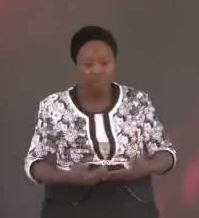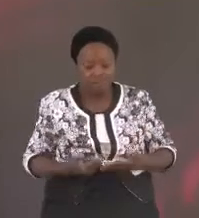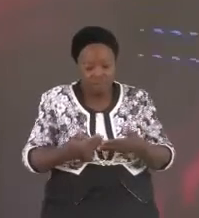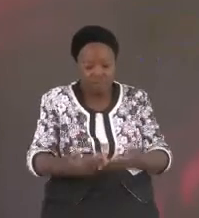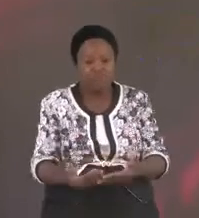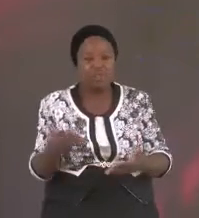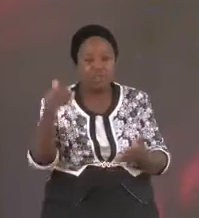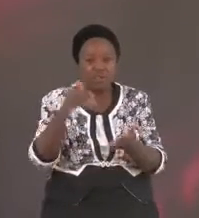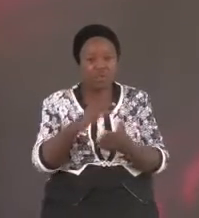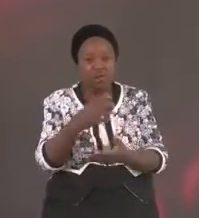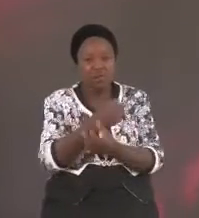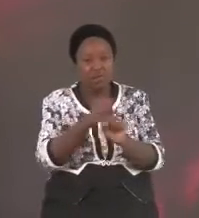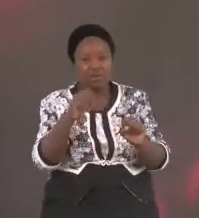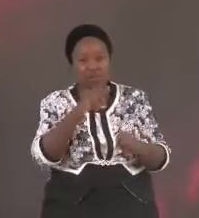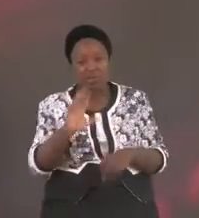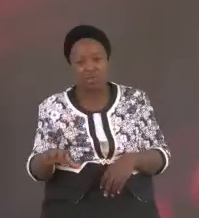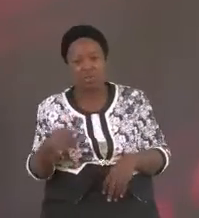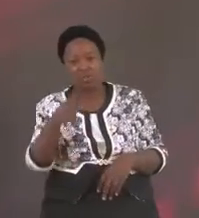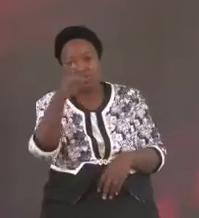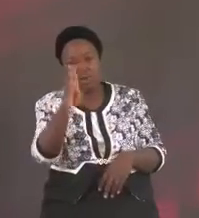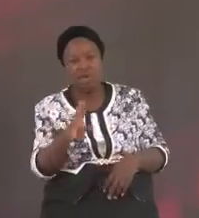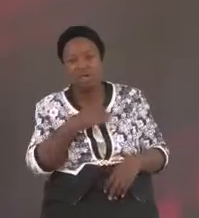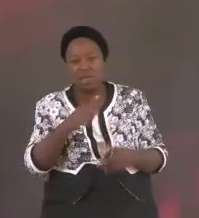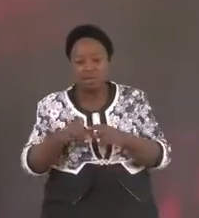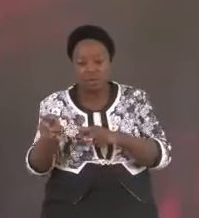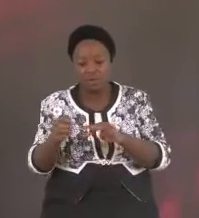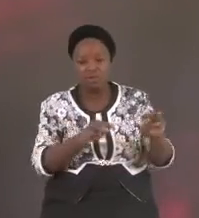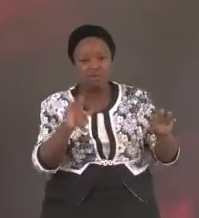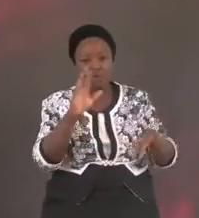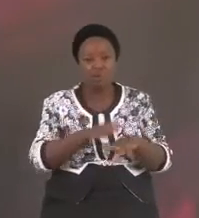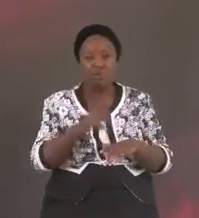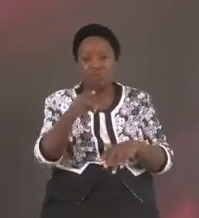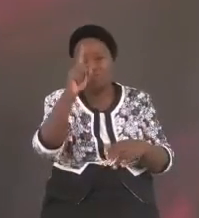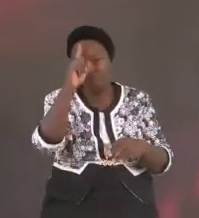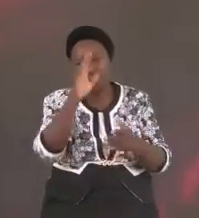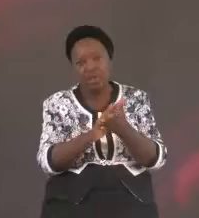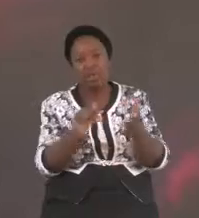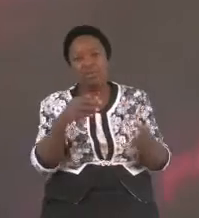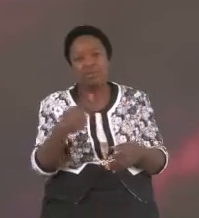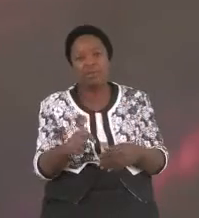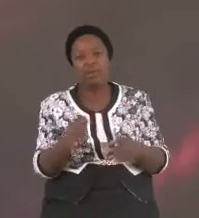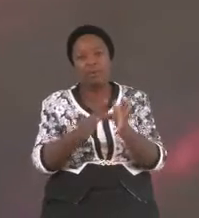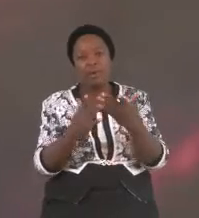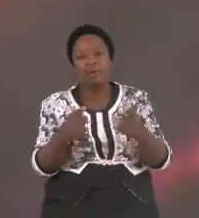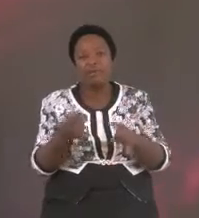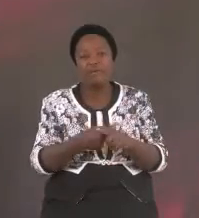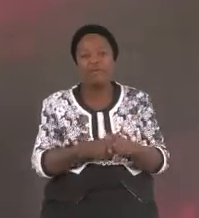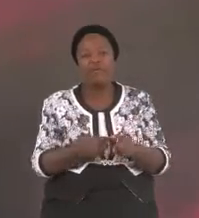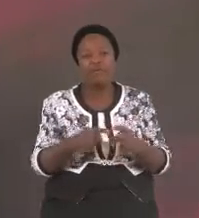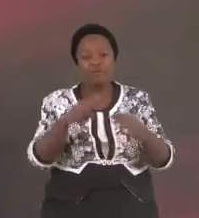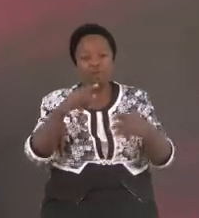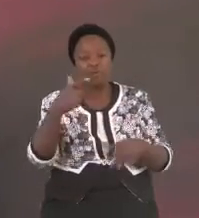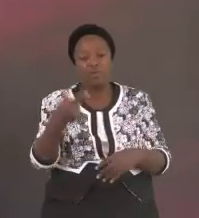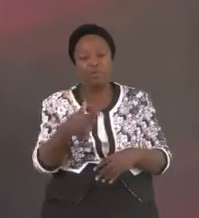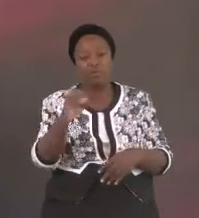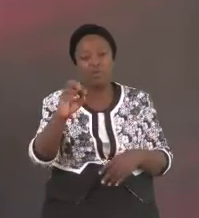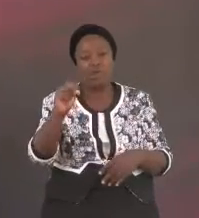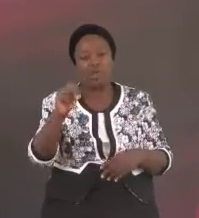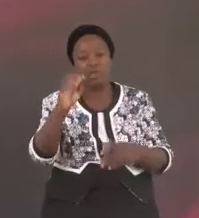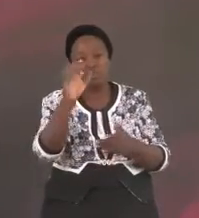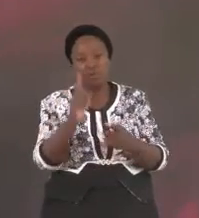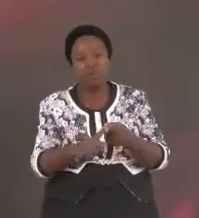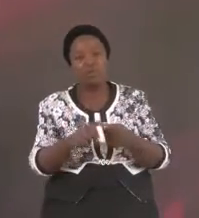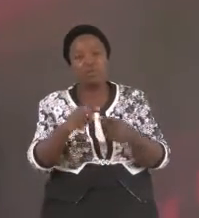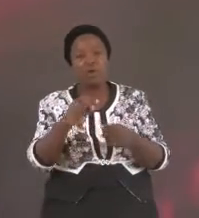child of god and you're moving on you believe the bible from cover to cover as all they have all